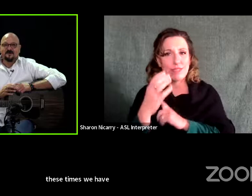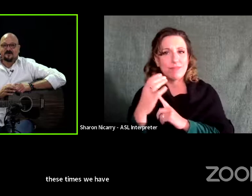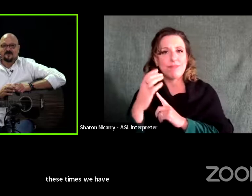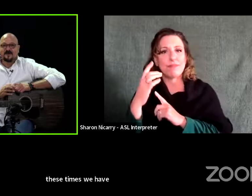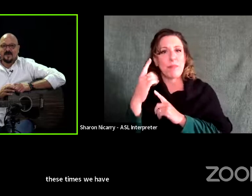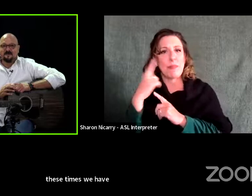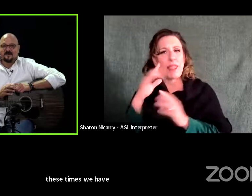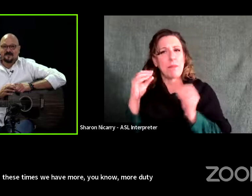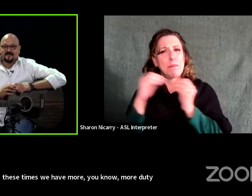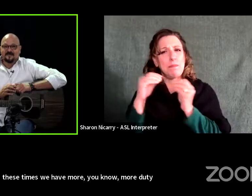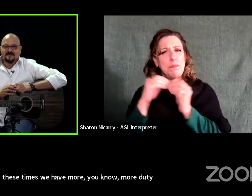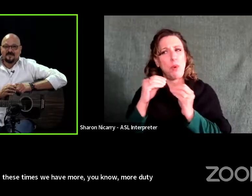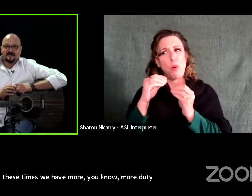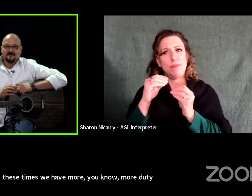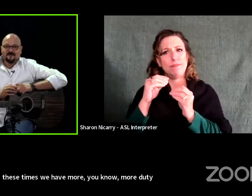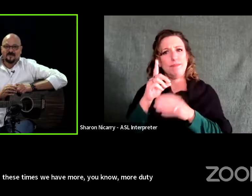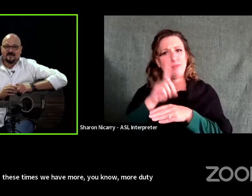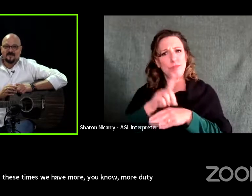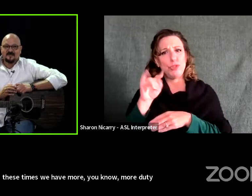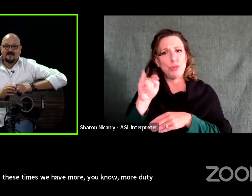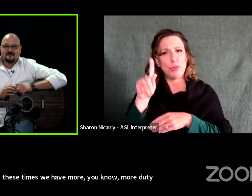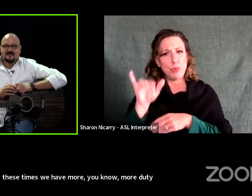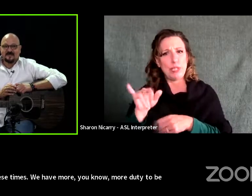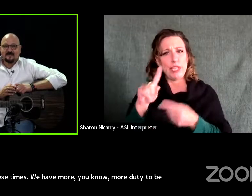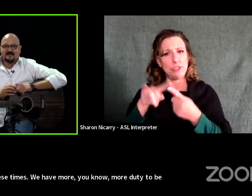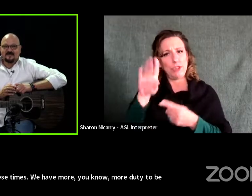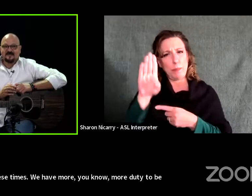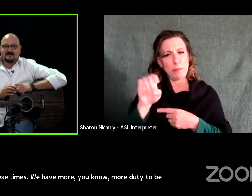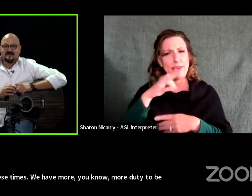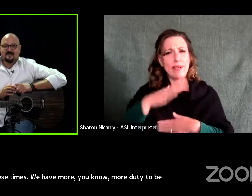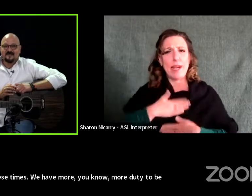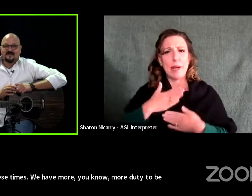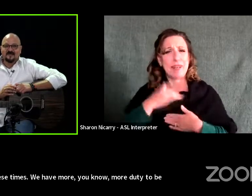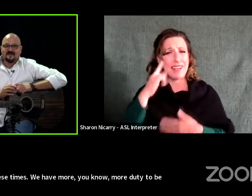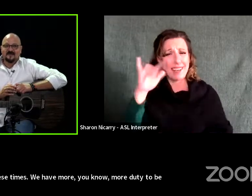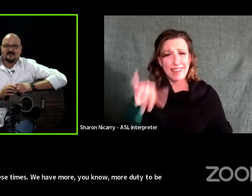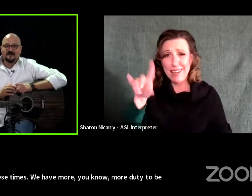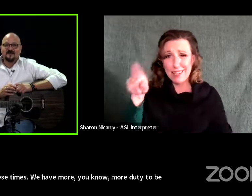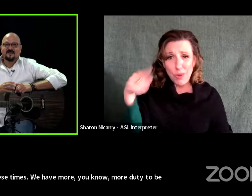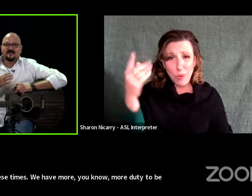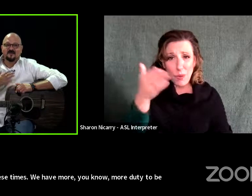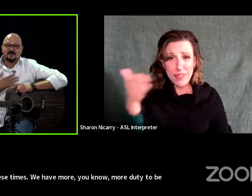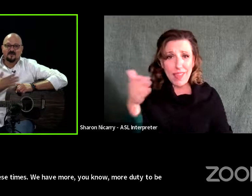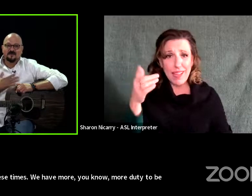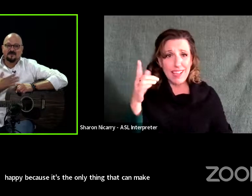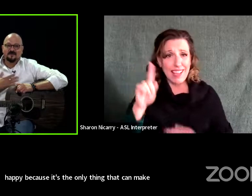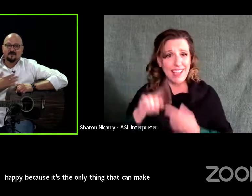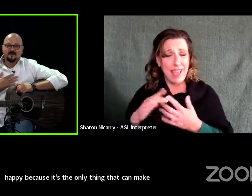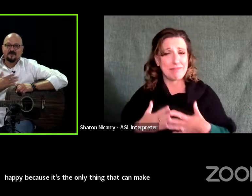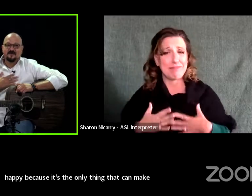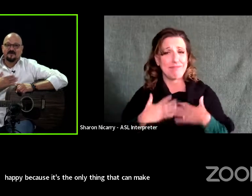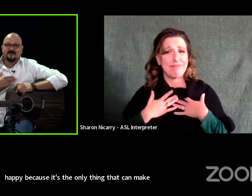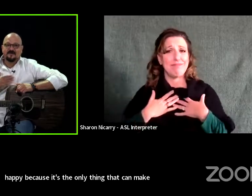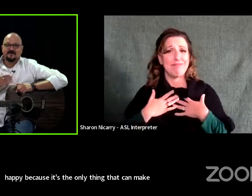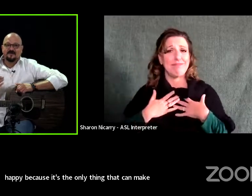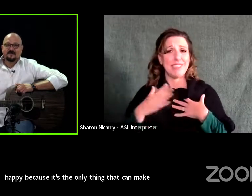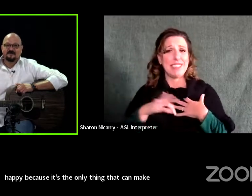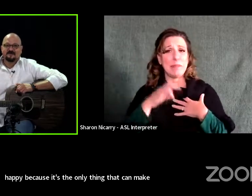more duty to be happy, because it's the only thing that can make our soul and our